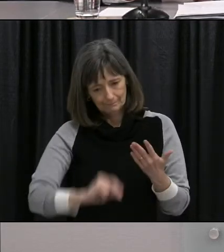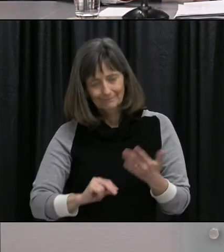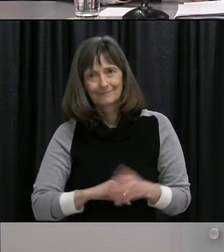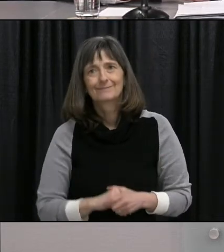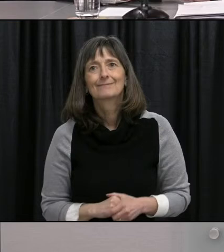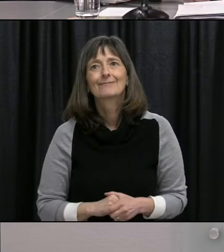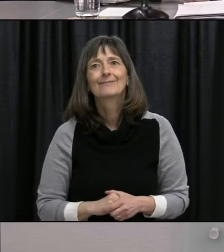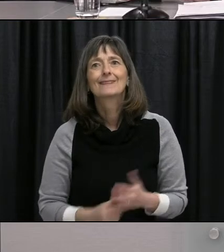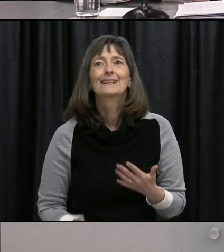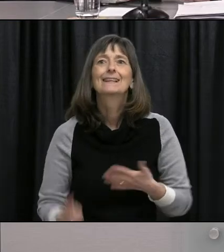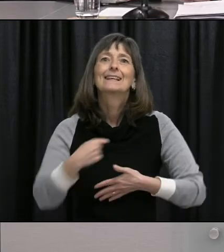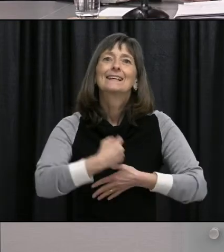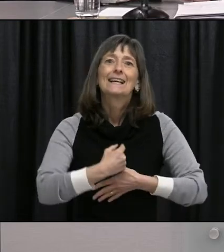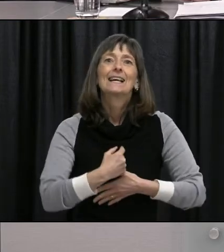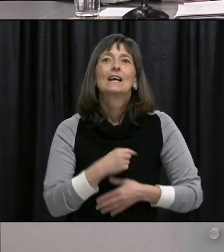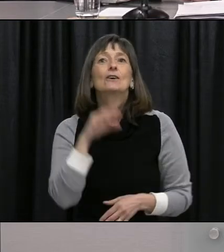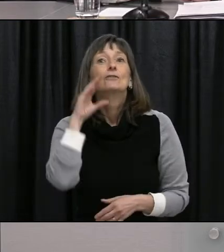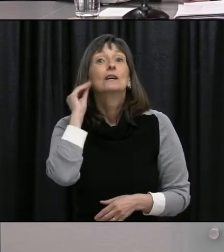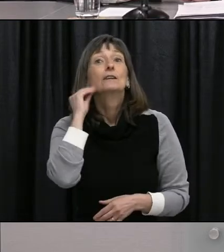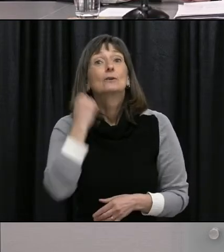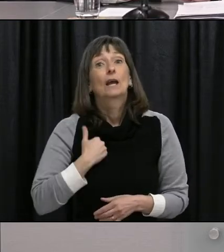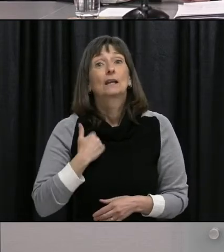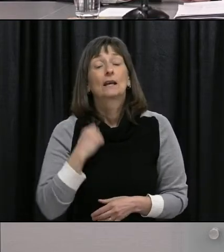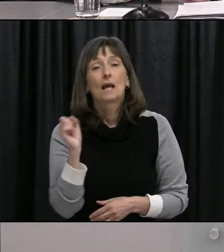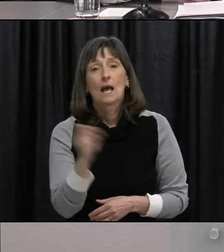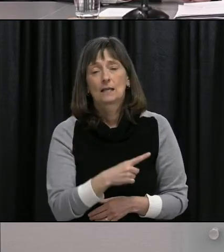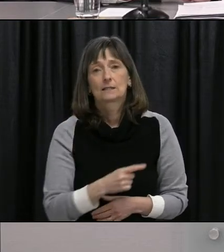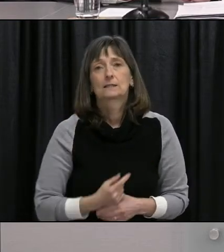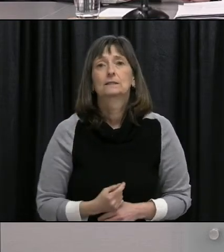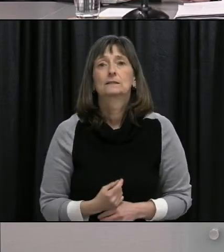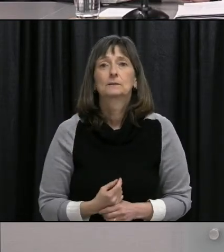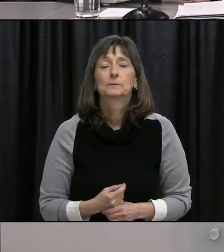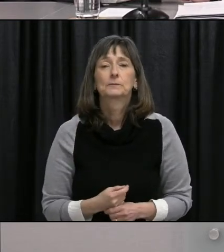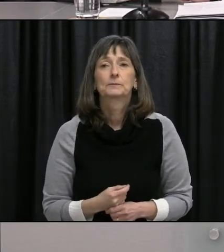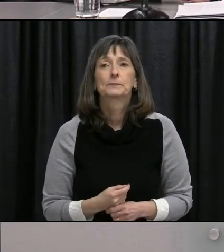Marie-Isabelle Rochon of Radio Canada. Please go ahead.